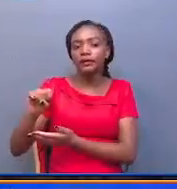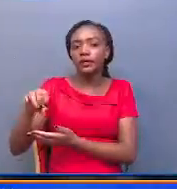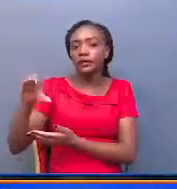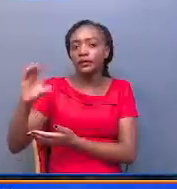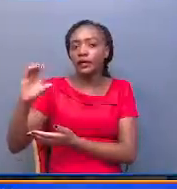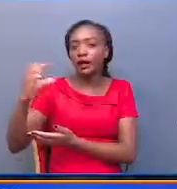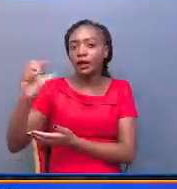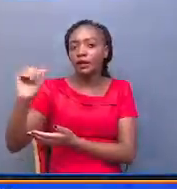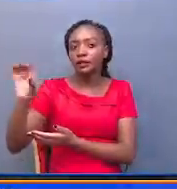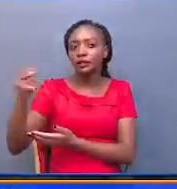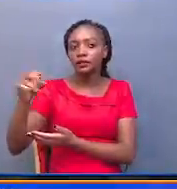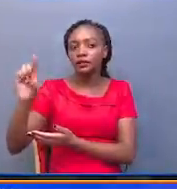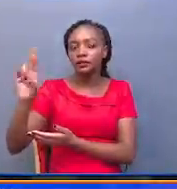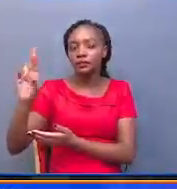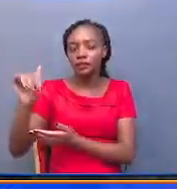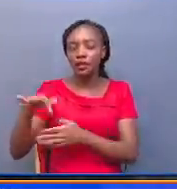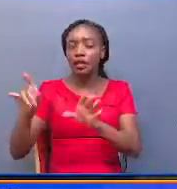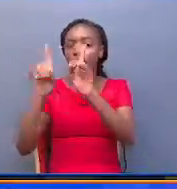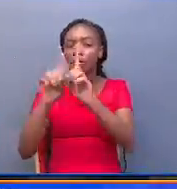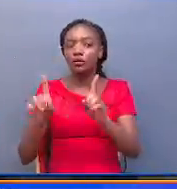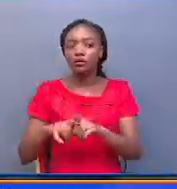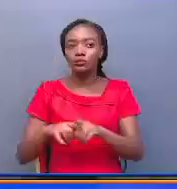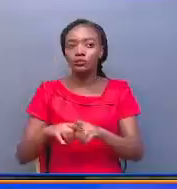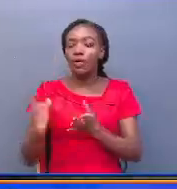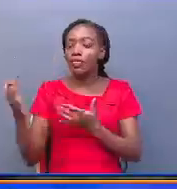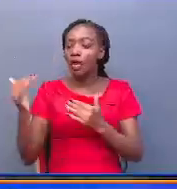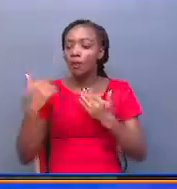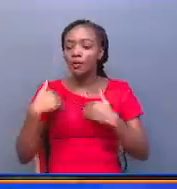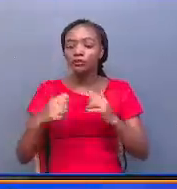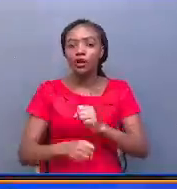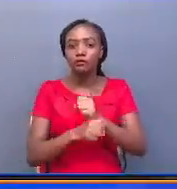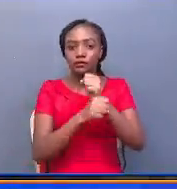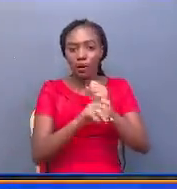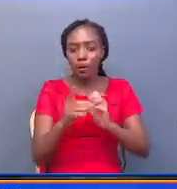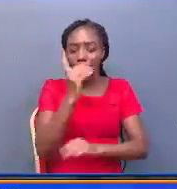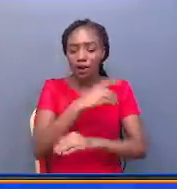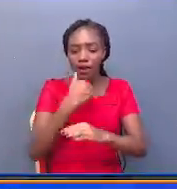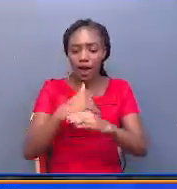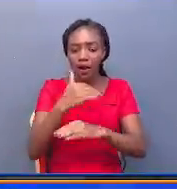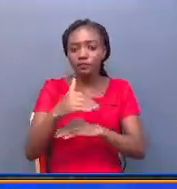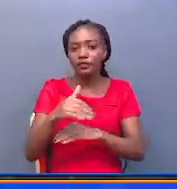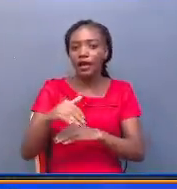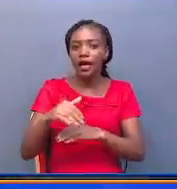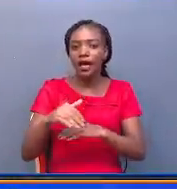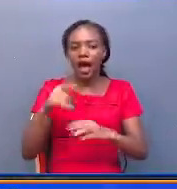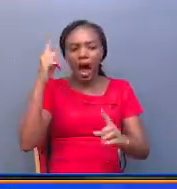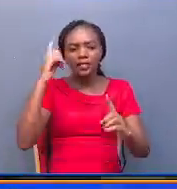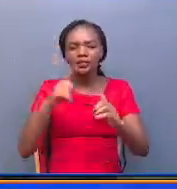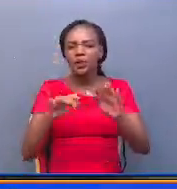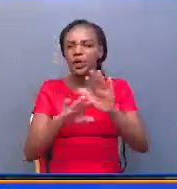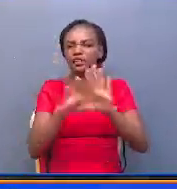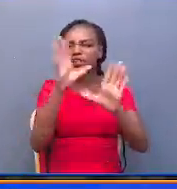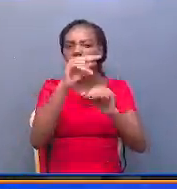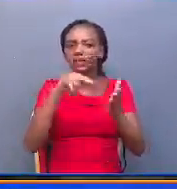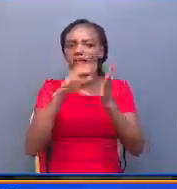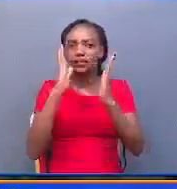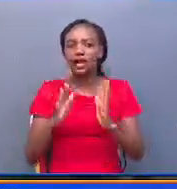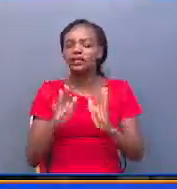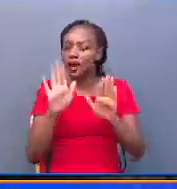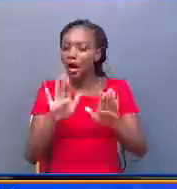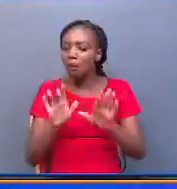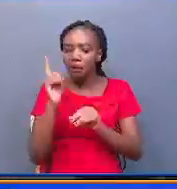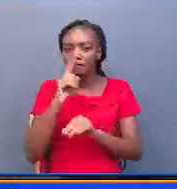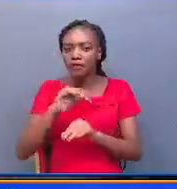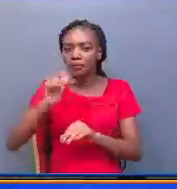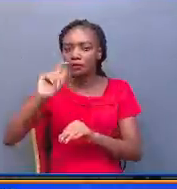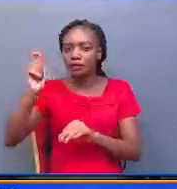to solidify their support in the region, a day after the Azimio La Umoja One Kenya running mate Martha Karua weaved through the Mount Kenya